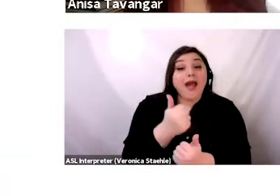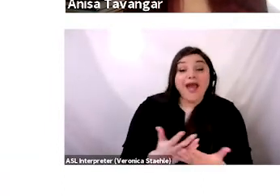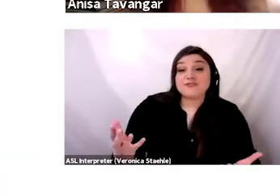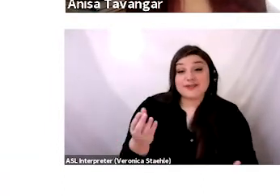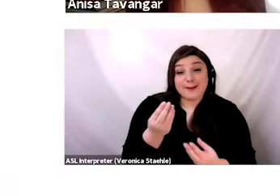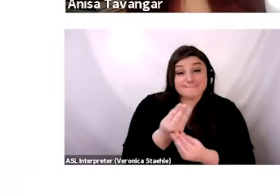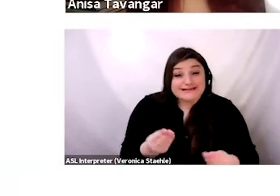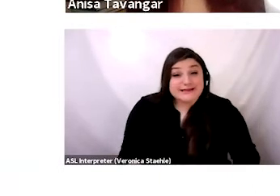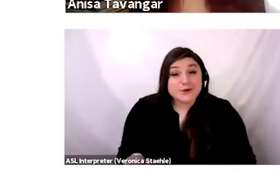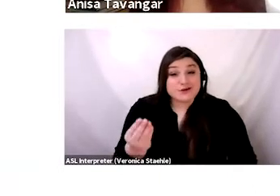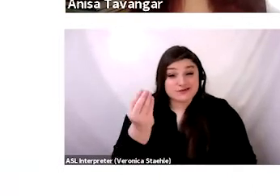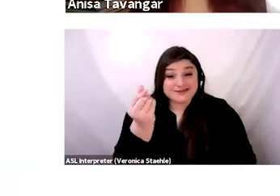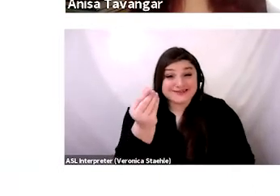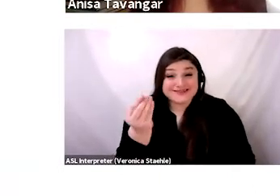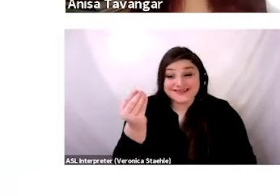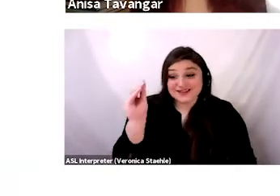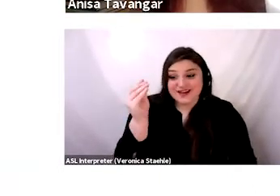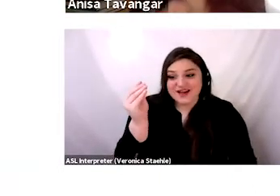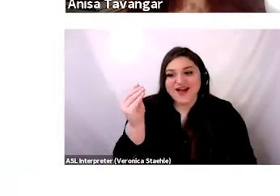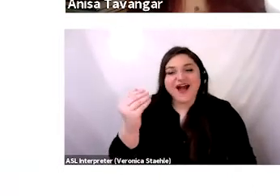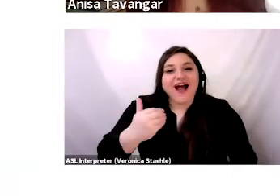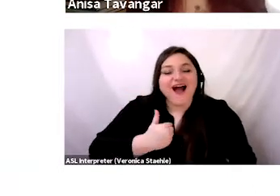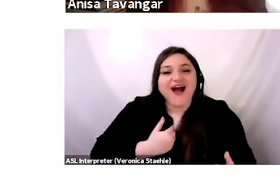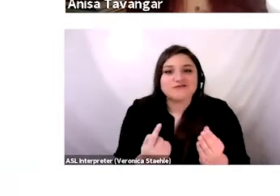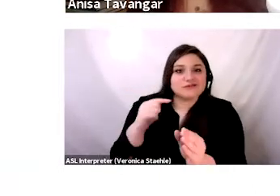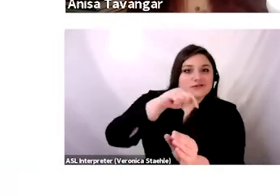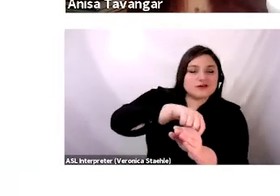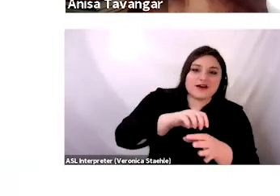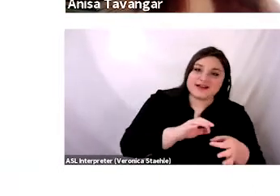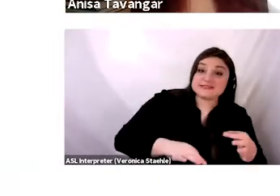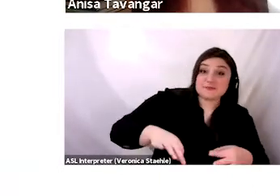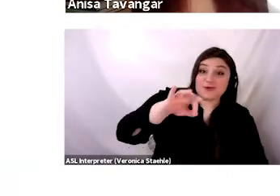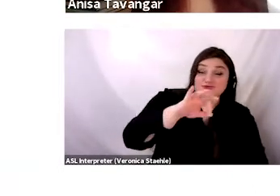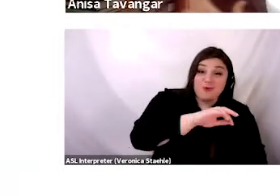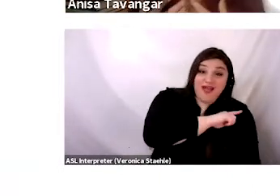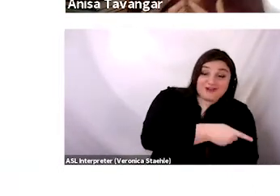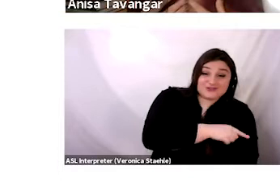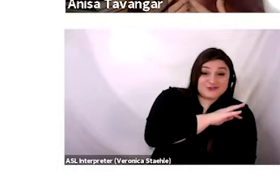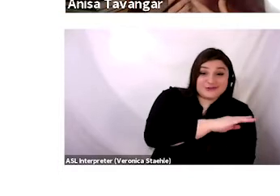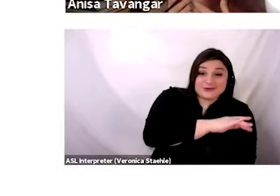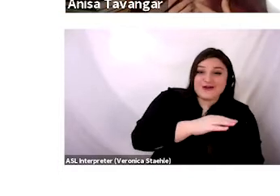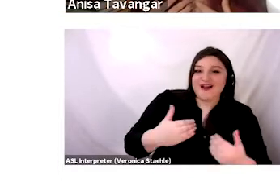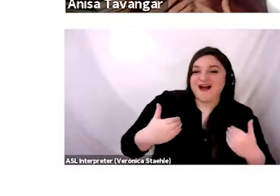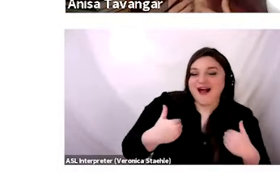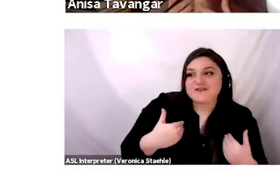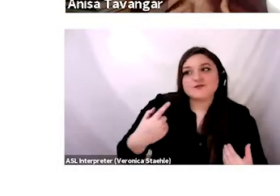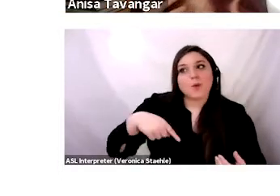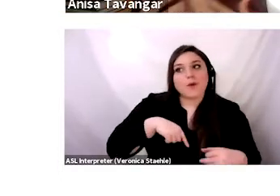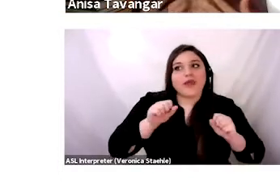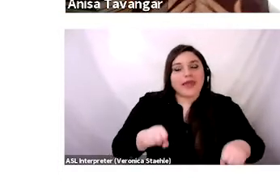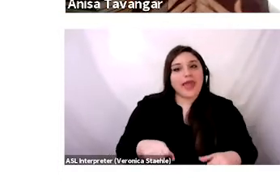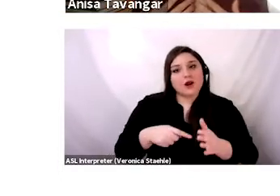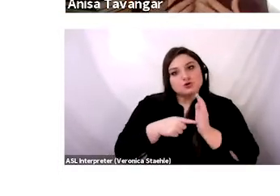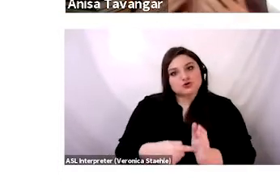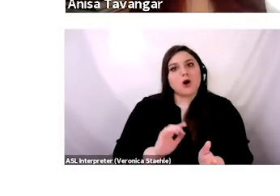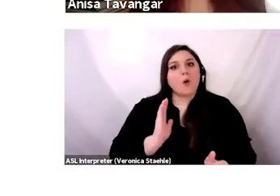And every material thing has a spiritual counterpart. So as I said earlier, fashion is how we reflect our